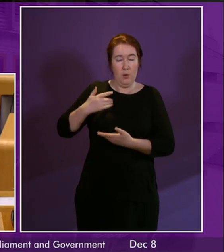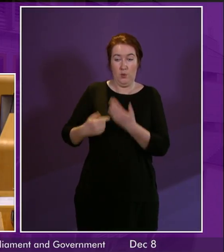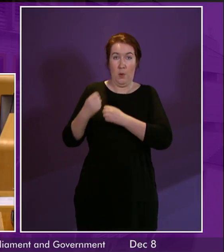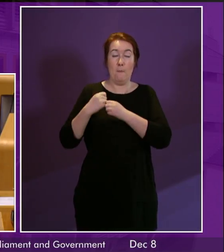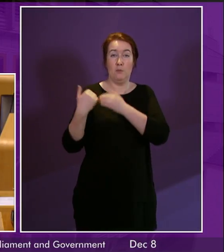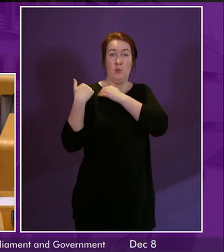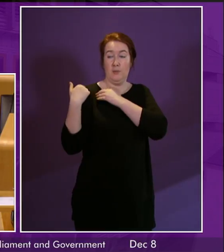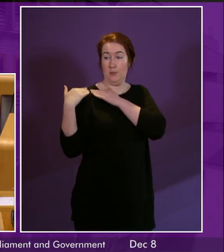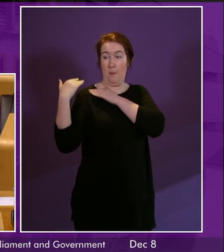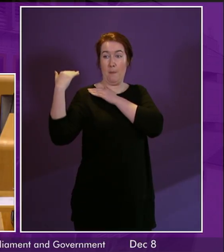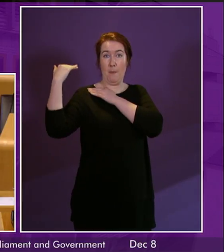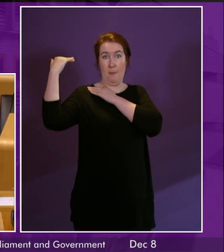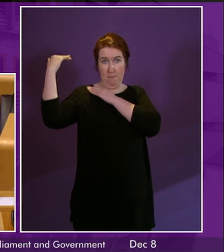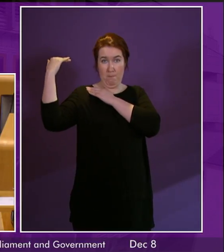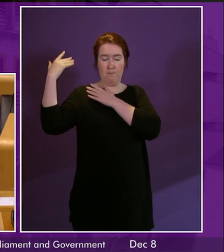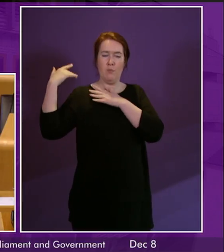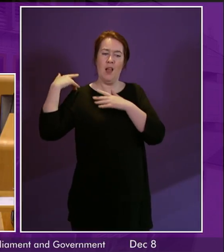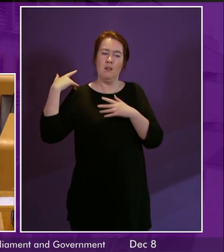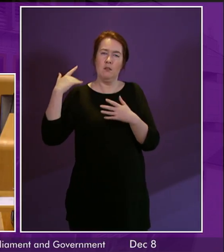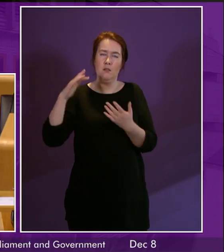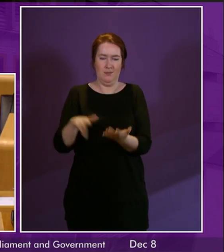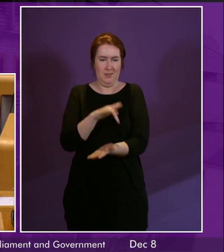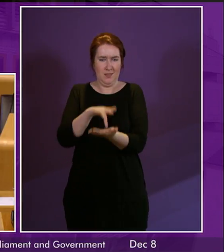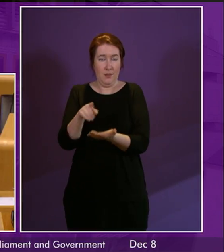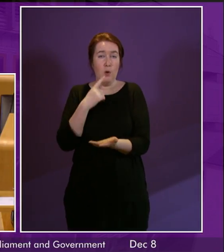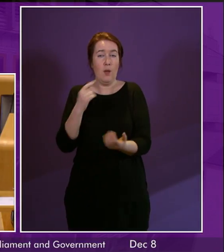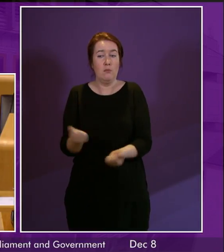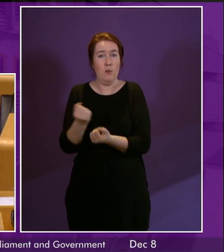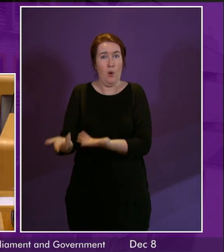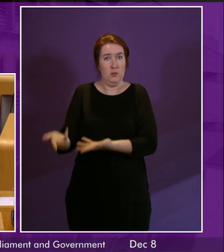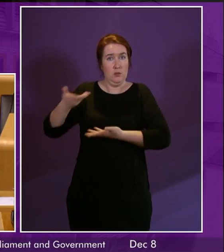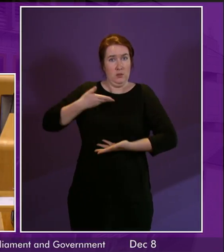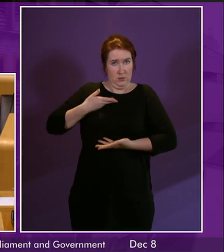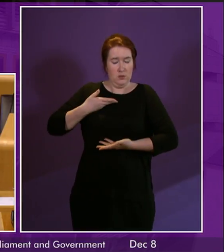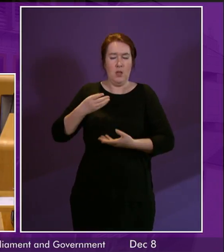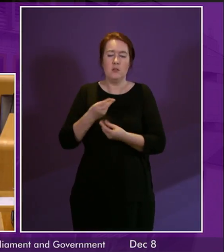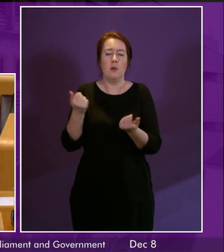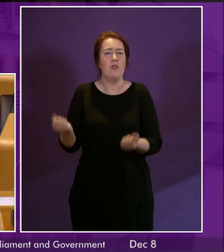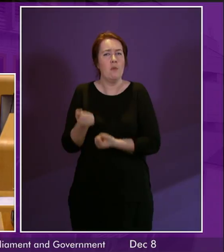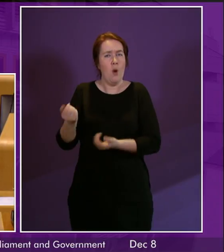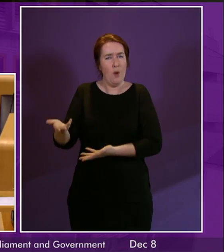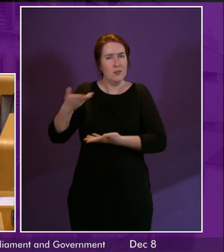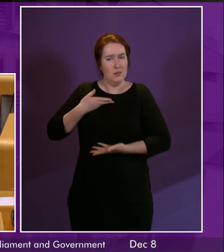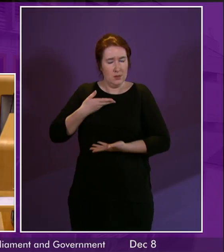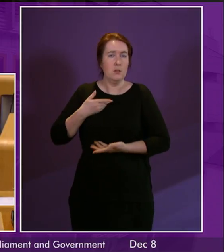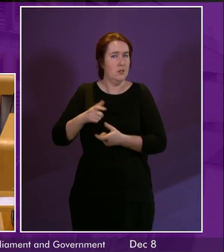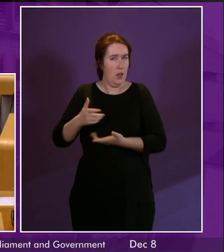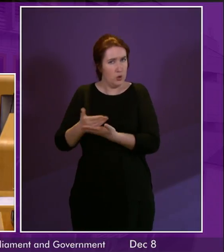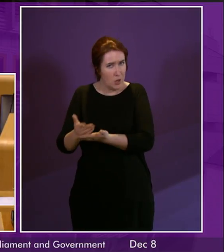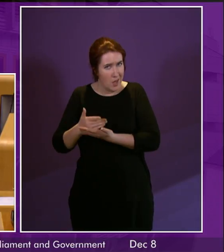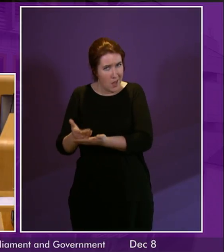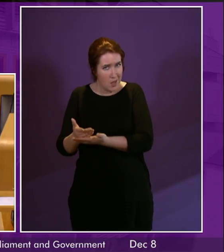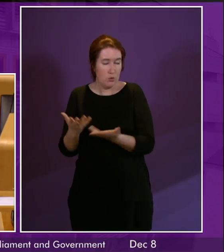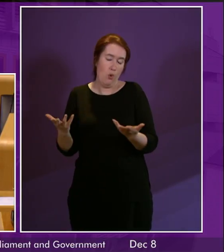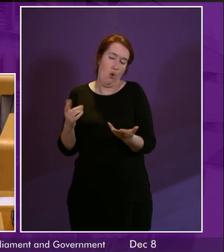greater responsibility. And at the heart of that, when powers have been transferred, and indeed some of the powers are shared, or at